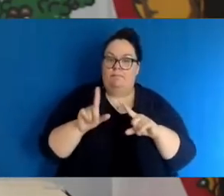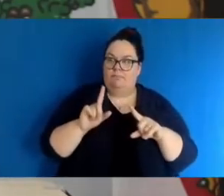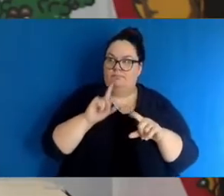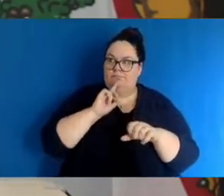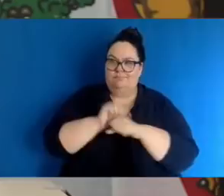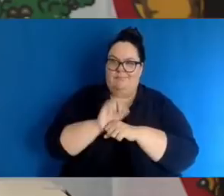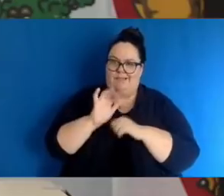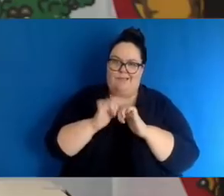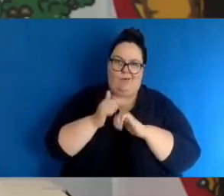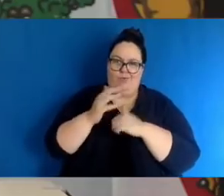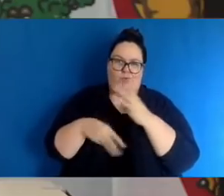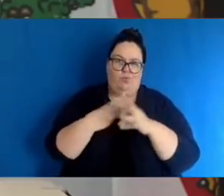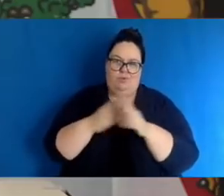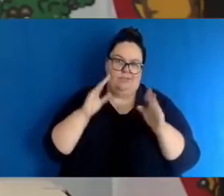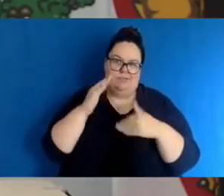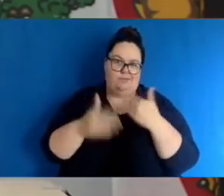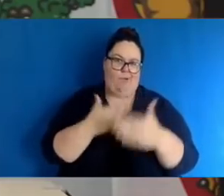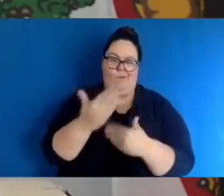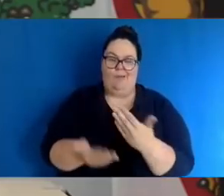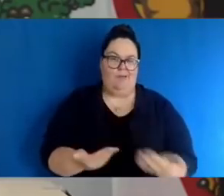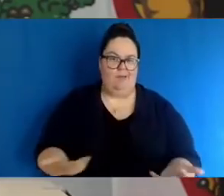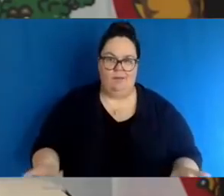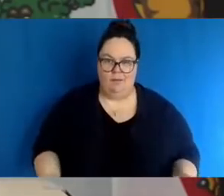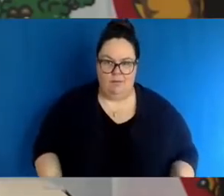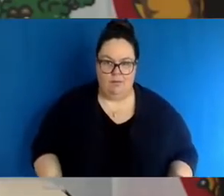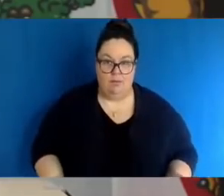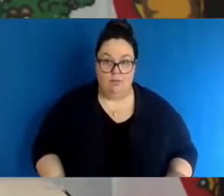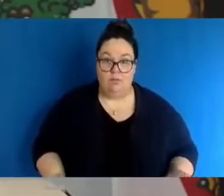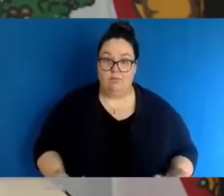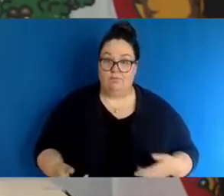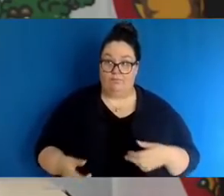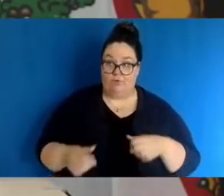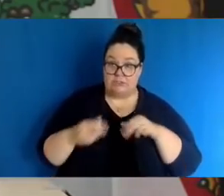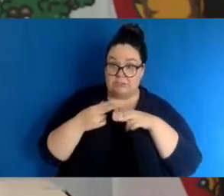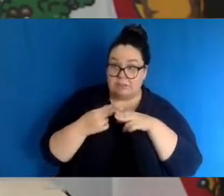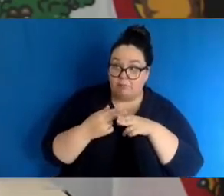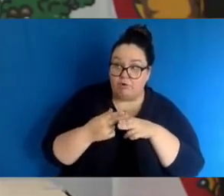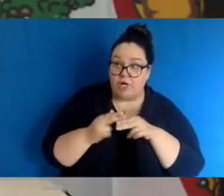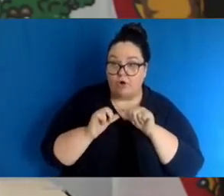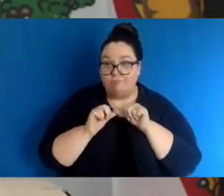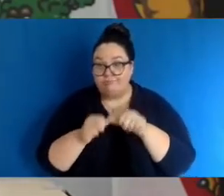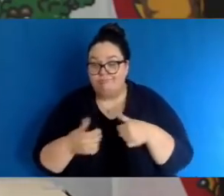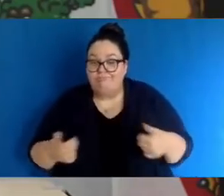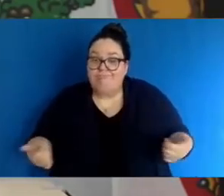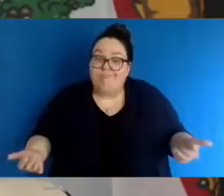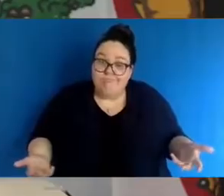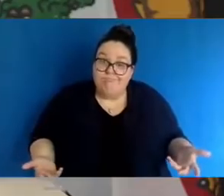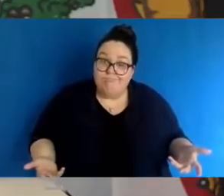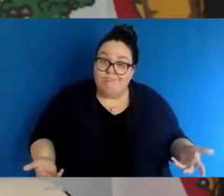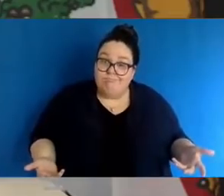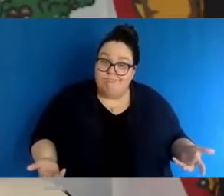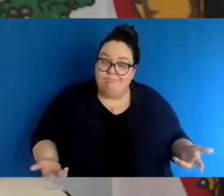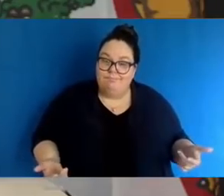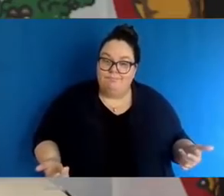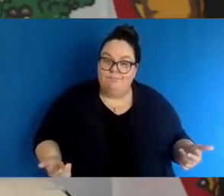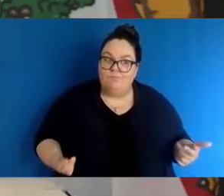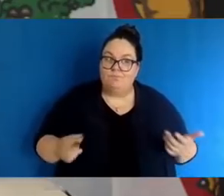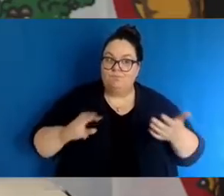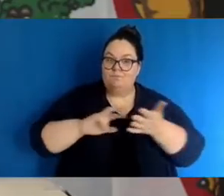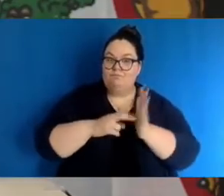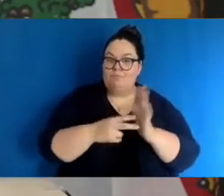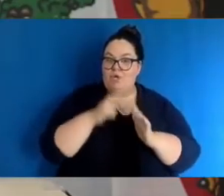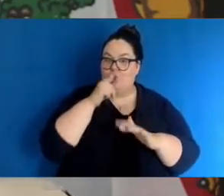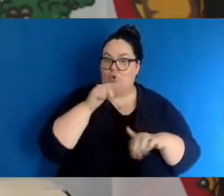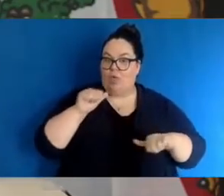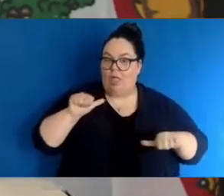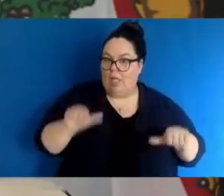is going, and maybe not for a short time. So I think this needs to be something that everybody who is hesitant